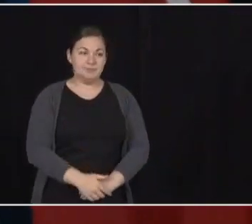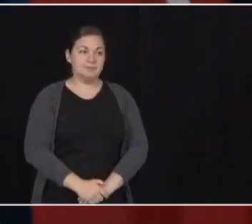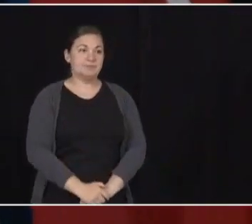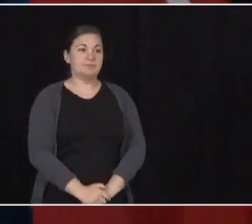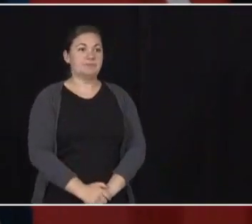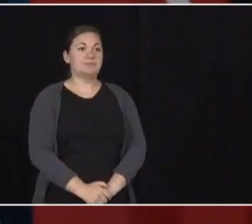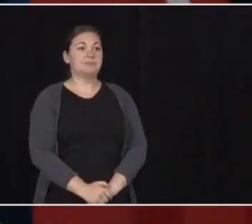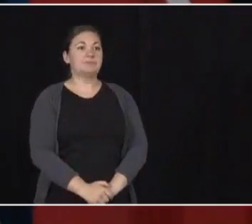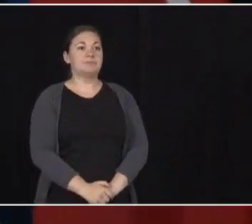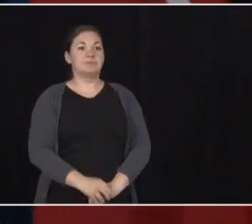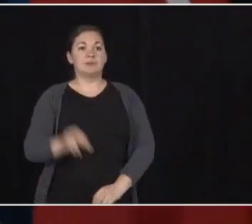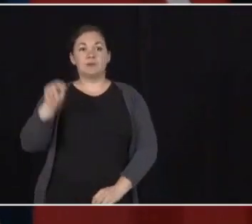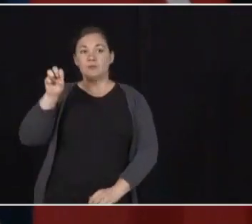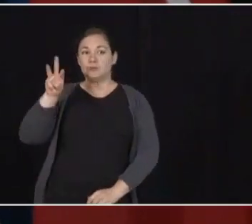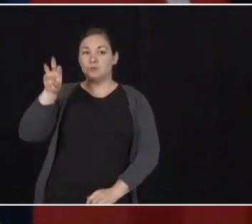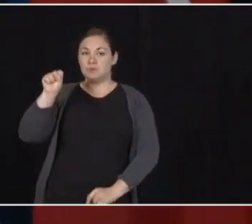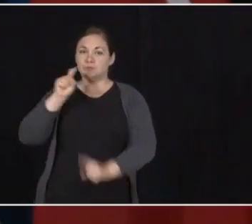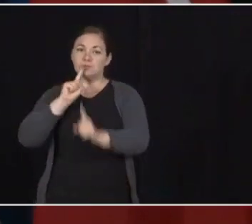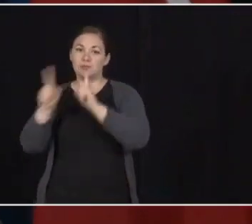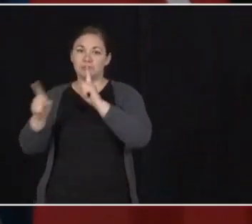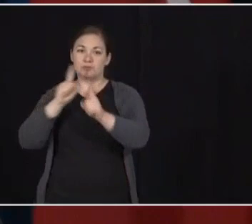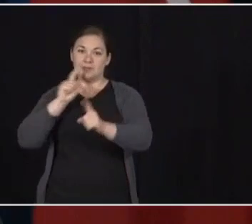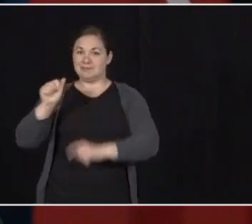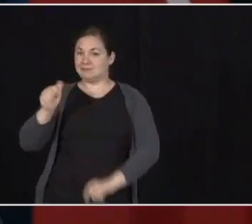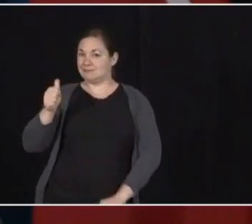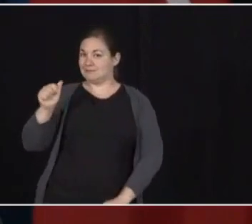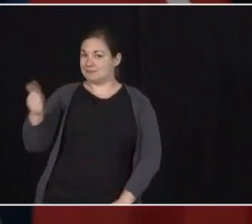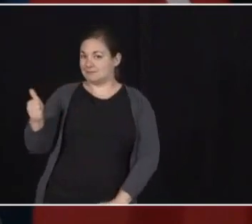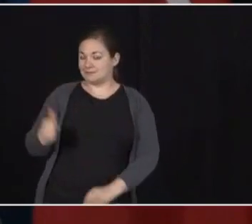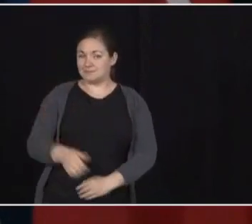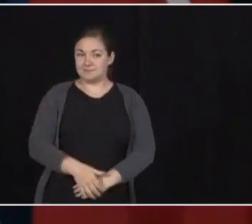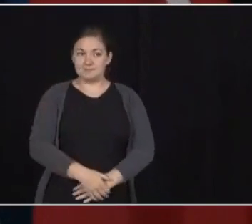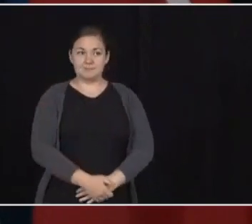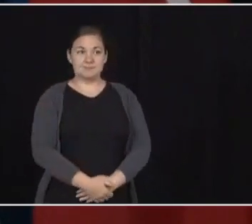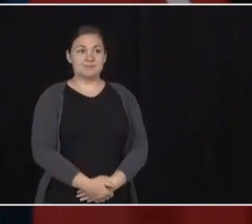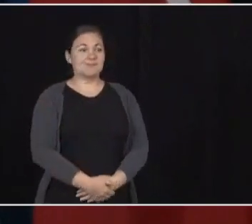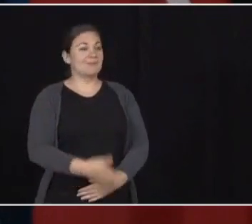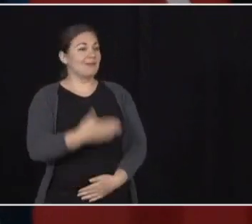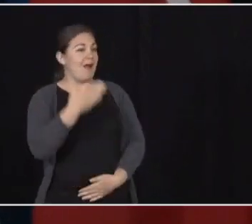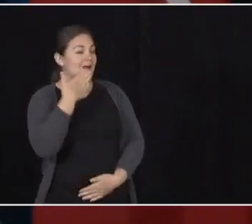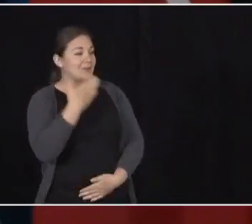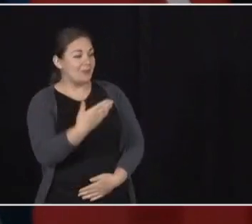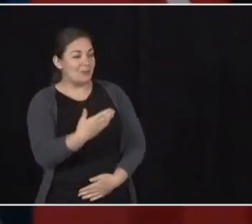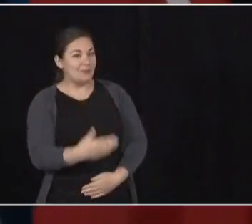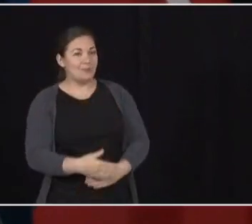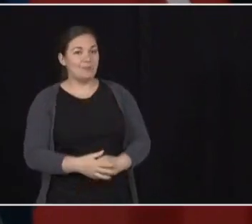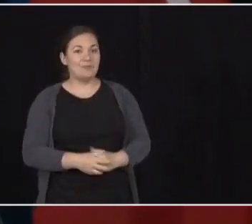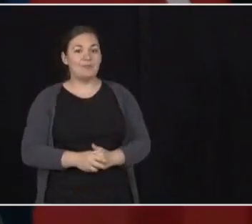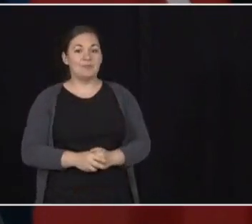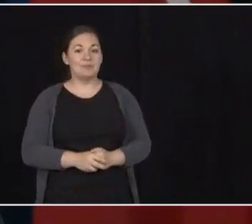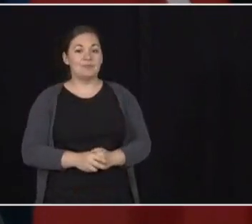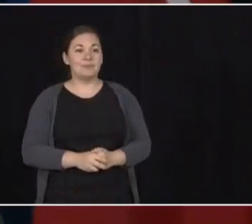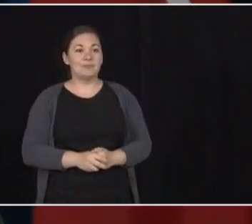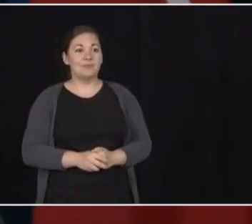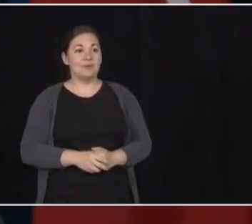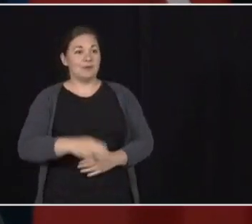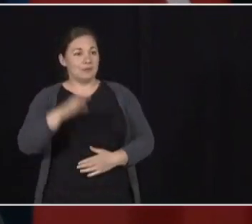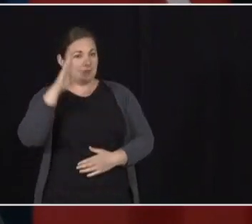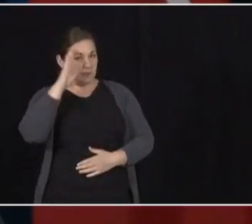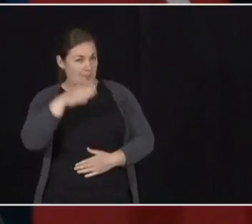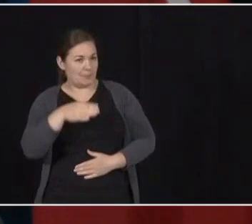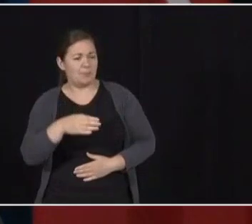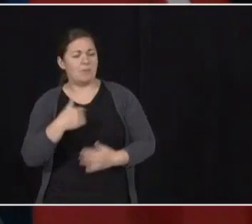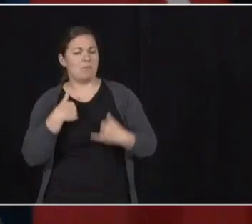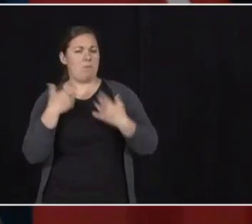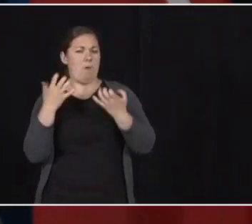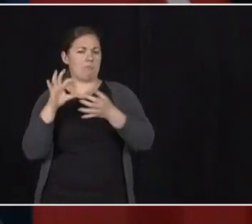from News Talk 1010. Please go ahead. Hi, Premier. Thanks Hi, again Lucas. for taking our questions. I just want to start actually with the economy. We're just seeing more of